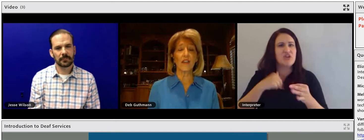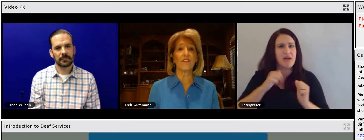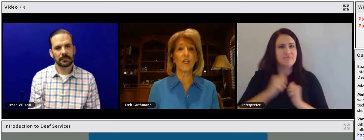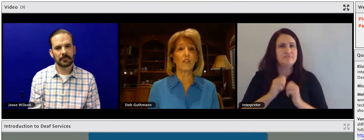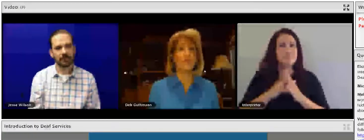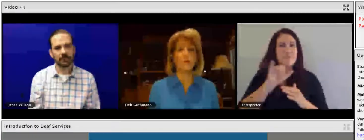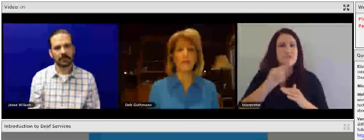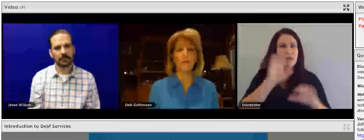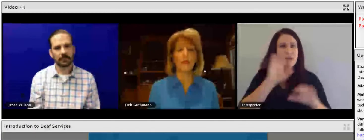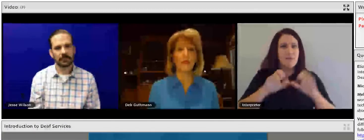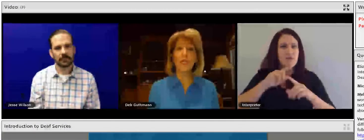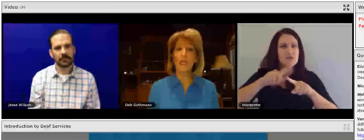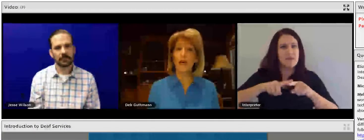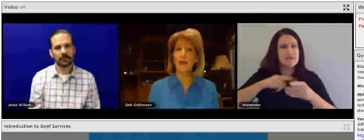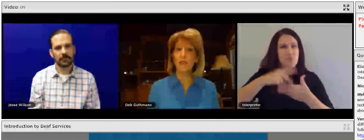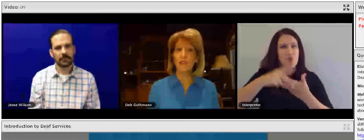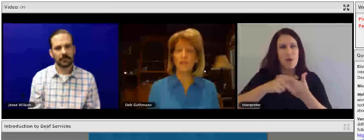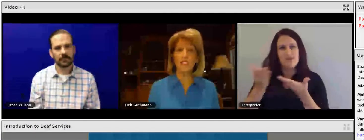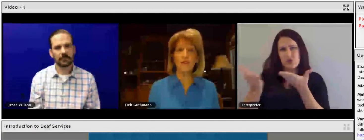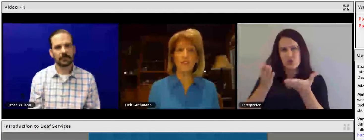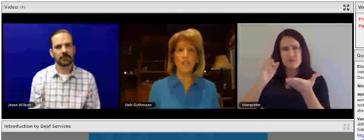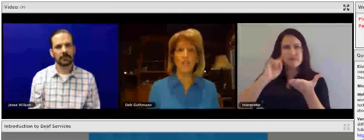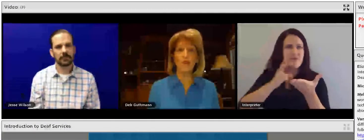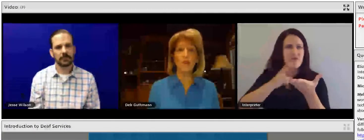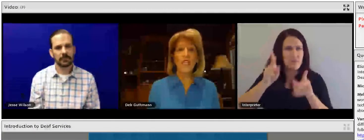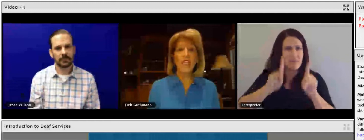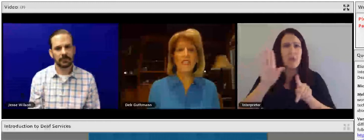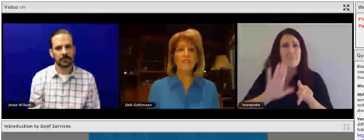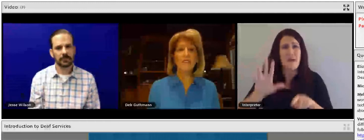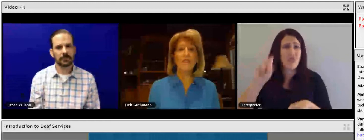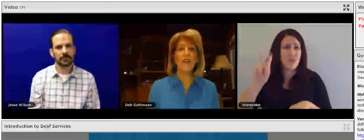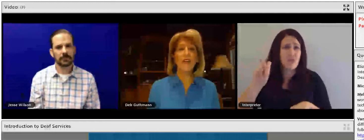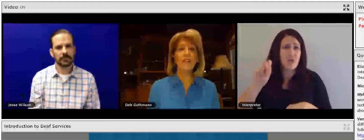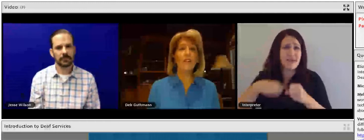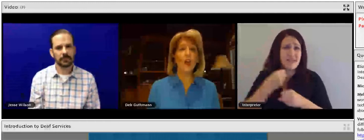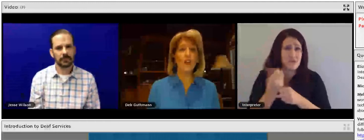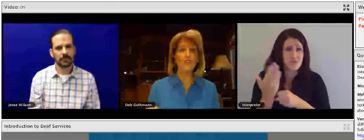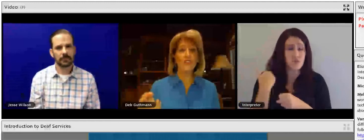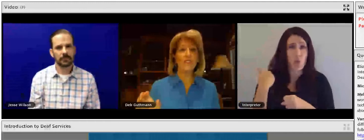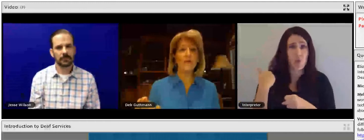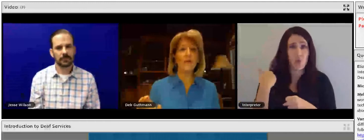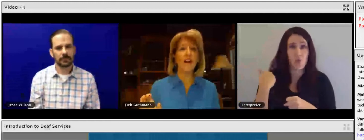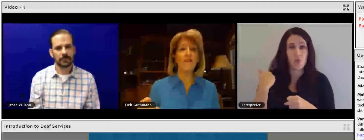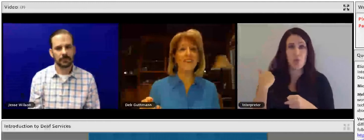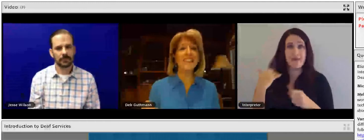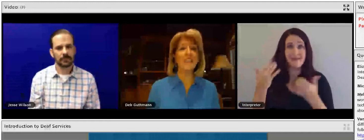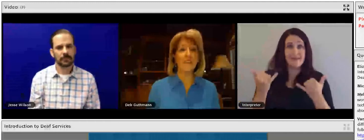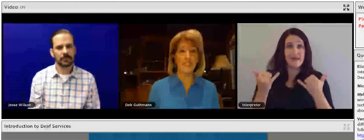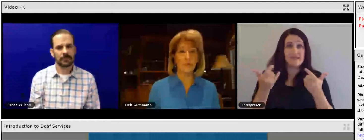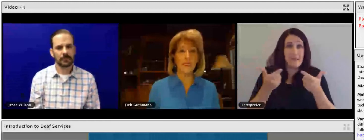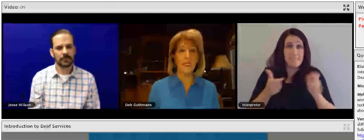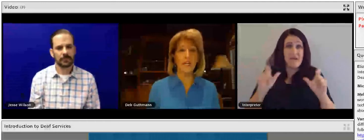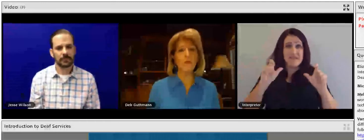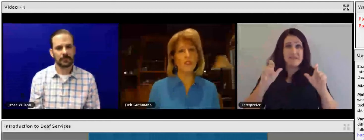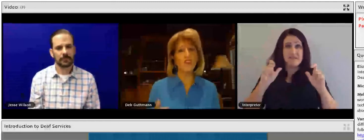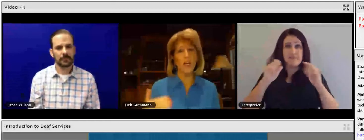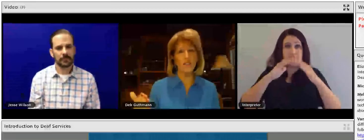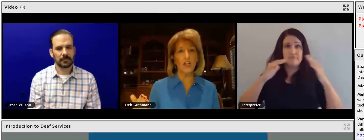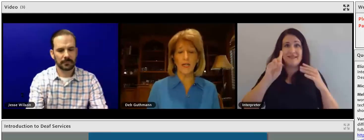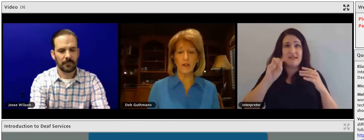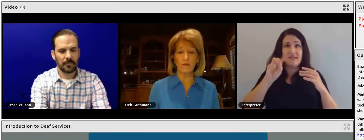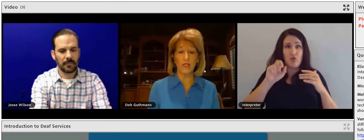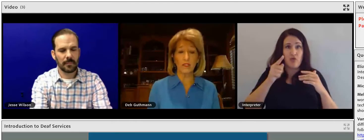Program, which serves deaf and hard of hearing people, about 30 years ago. And it's got the largest demographic data that's